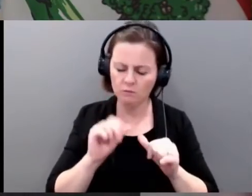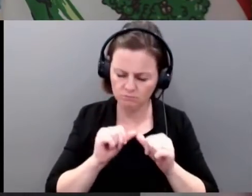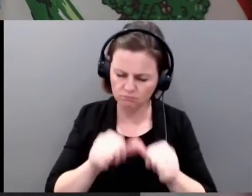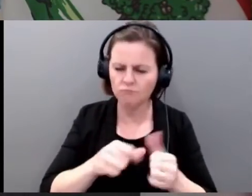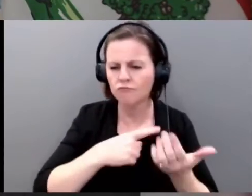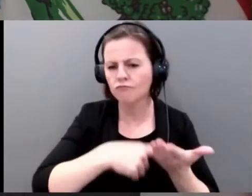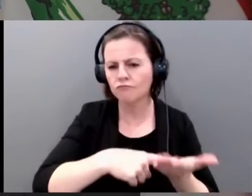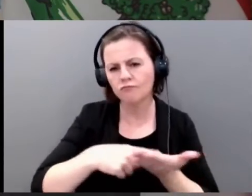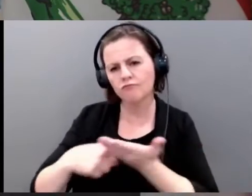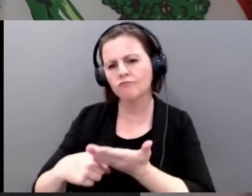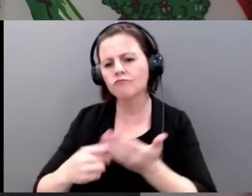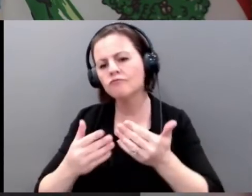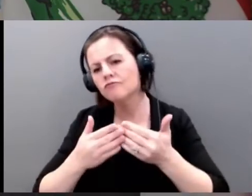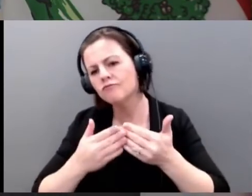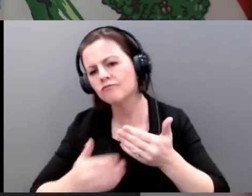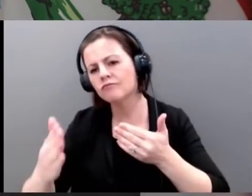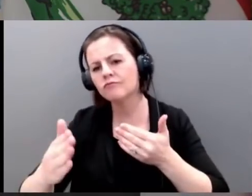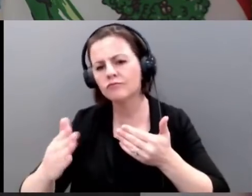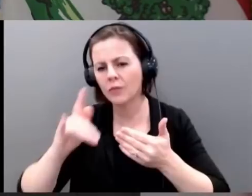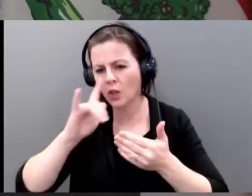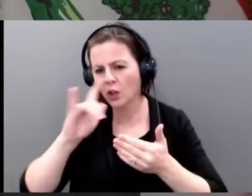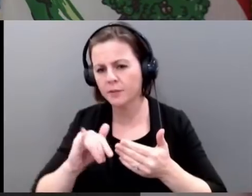sure. Thank you.